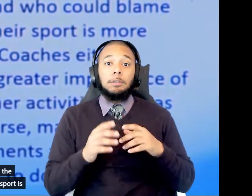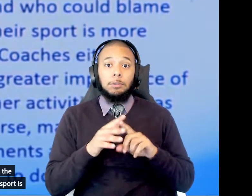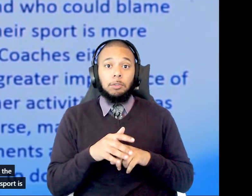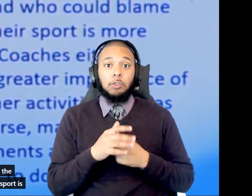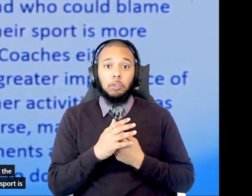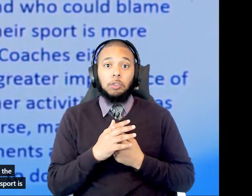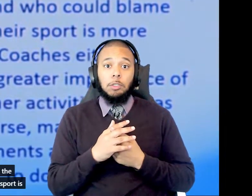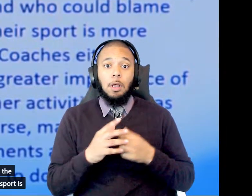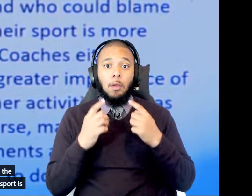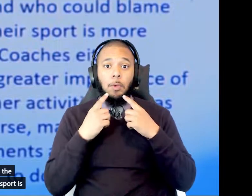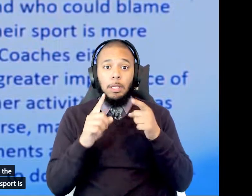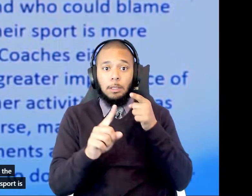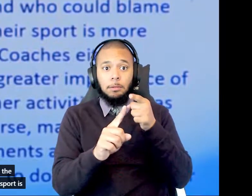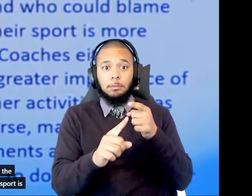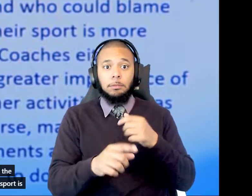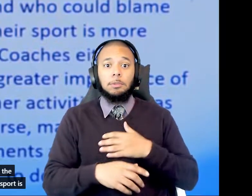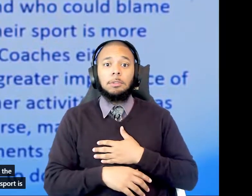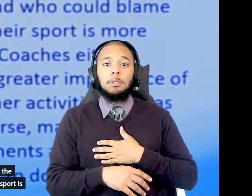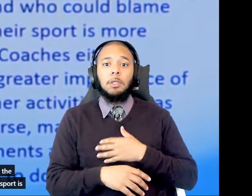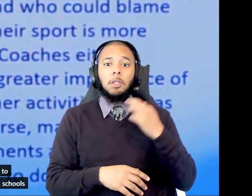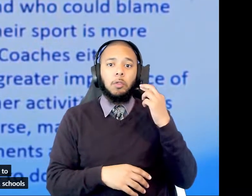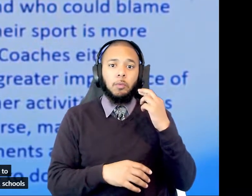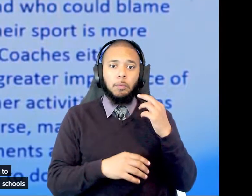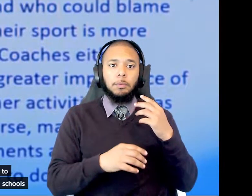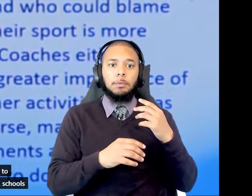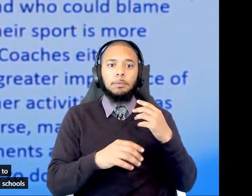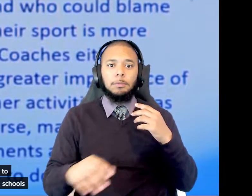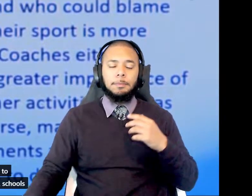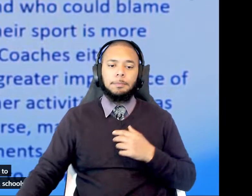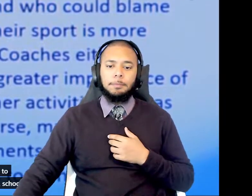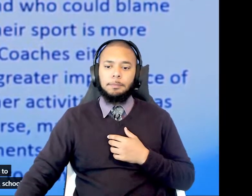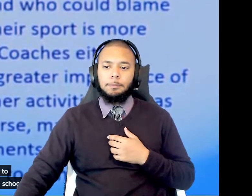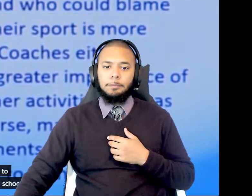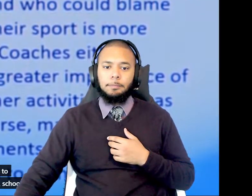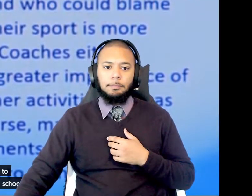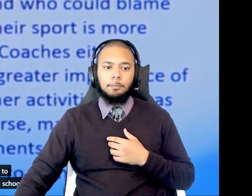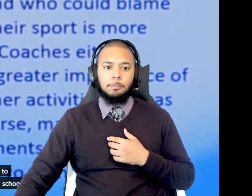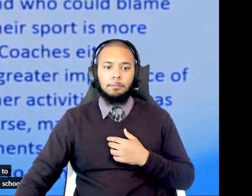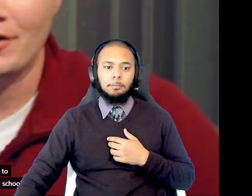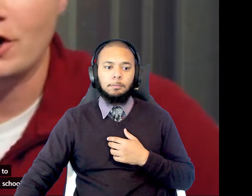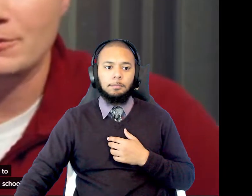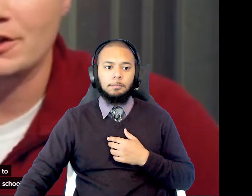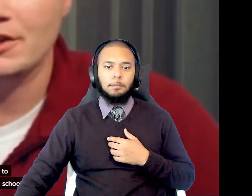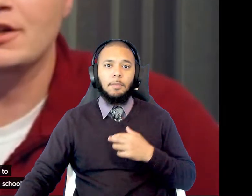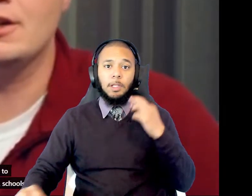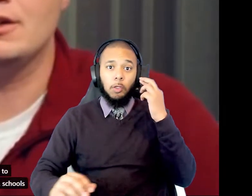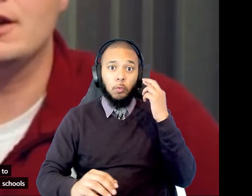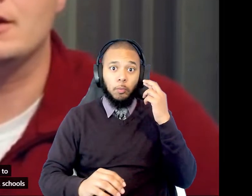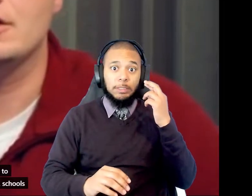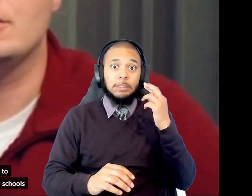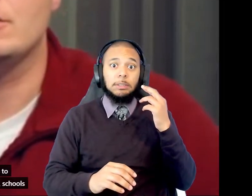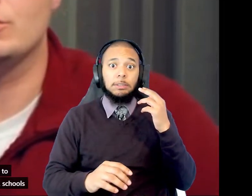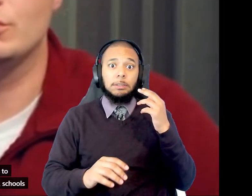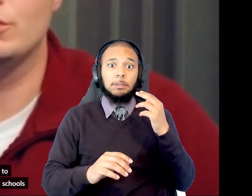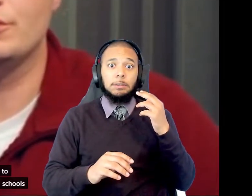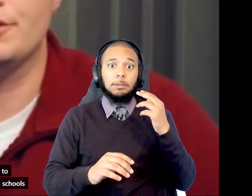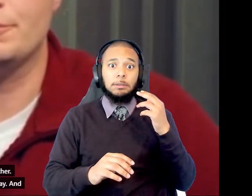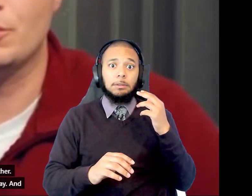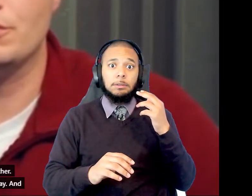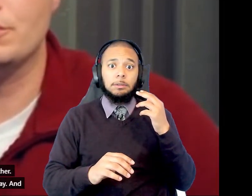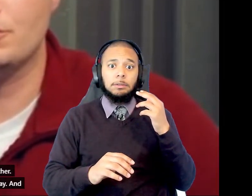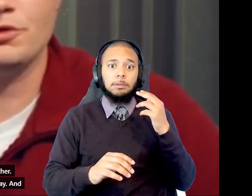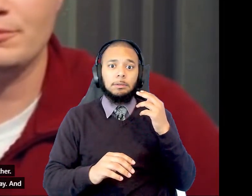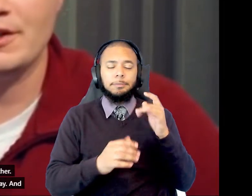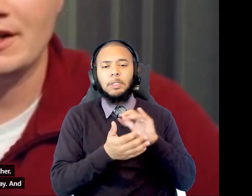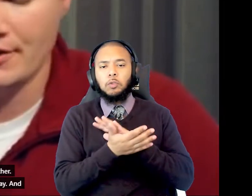The primary reason the relationship between school and sport is toxic is the message it sends to students. So the argument is, hey, schools